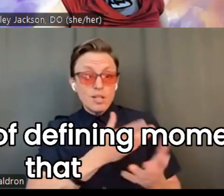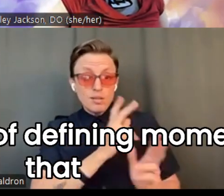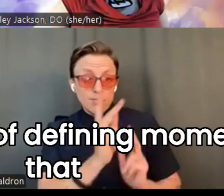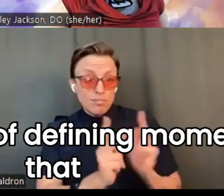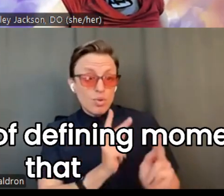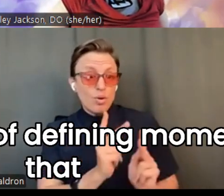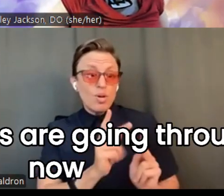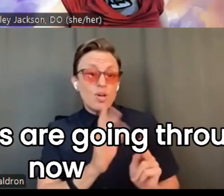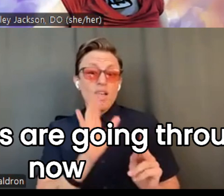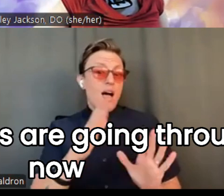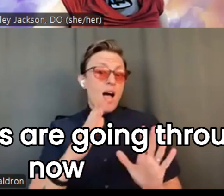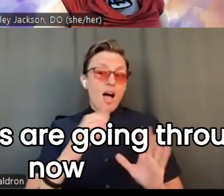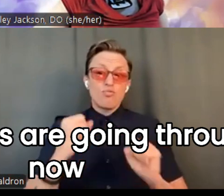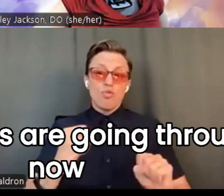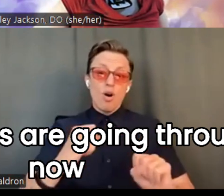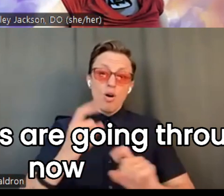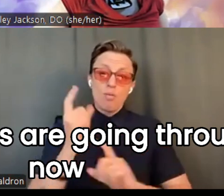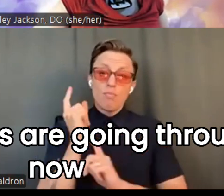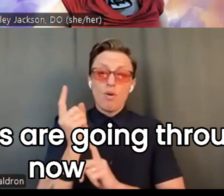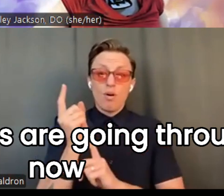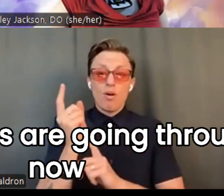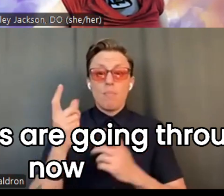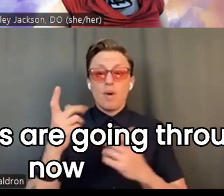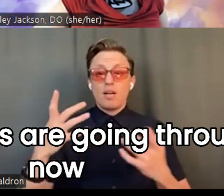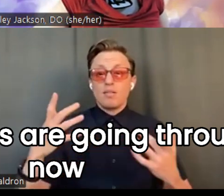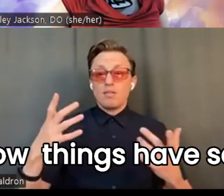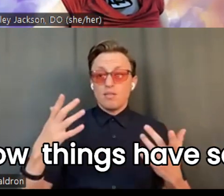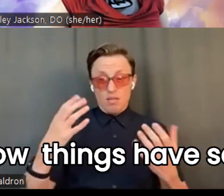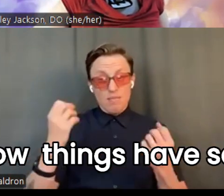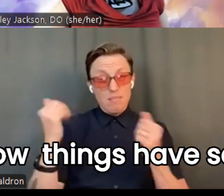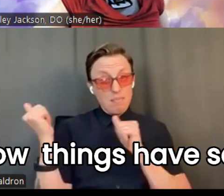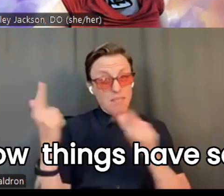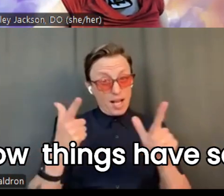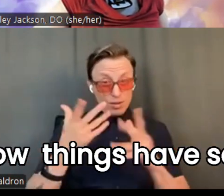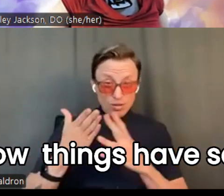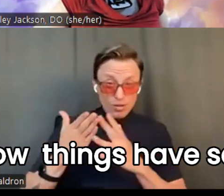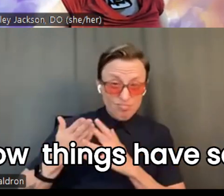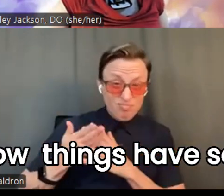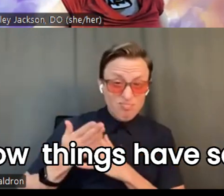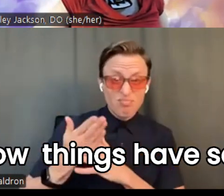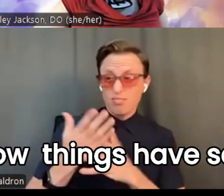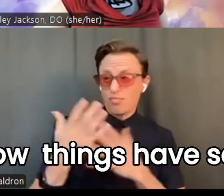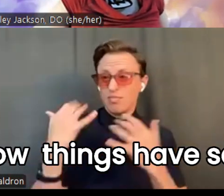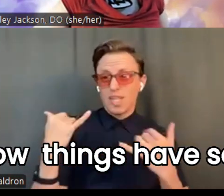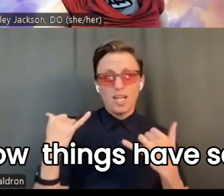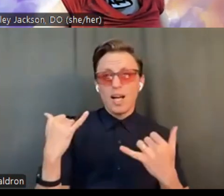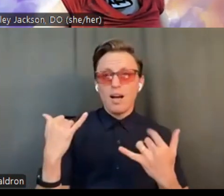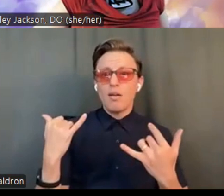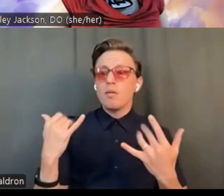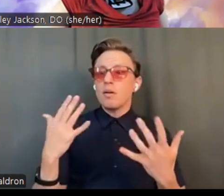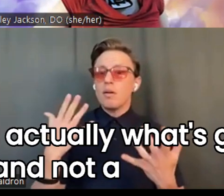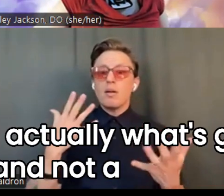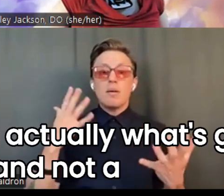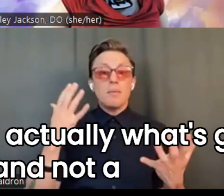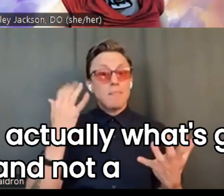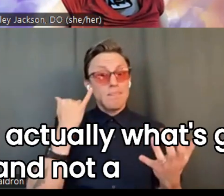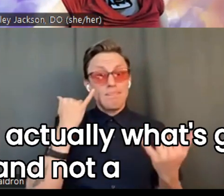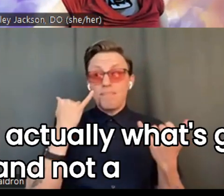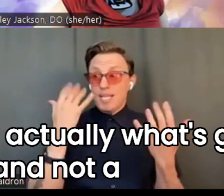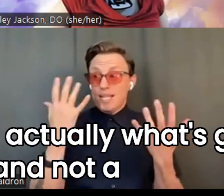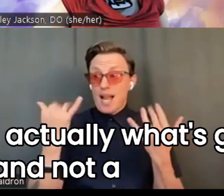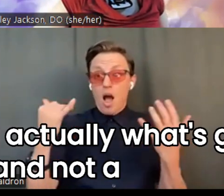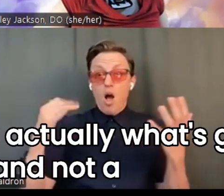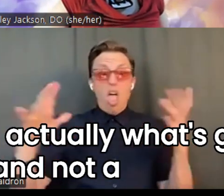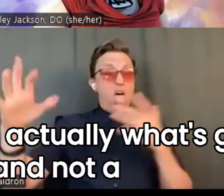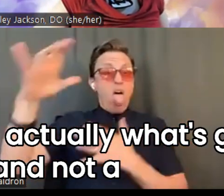moment, I think, that maybe a lot of us are going through right now, after, things have settled down, that this is